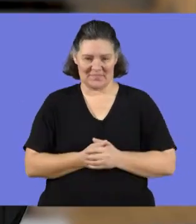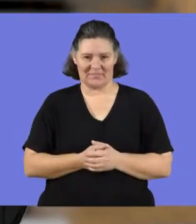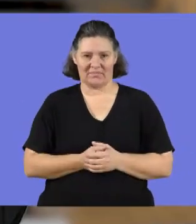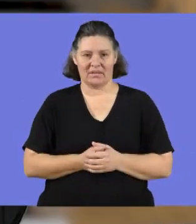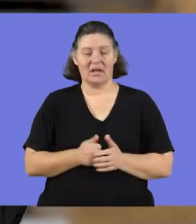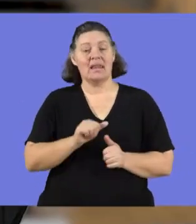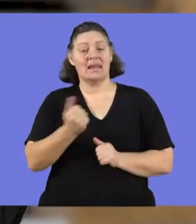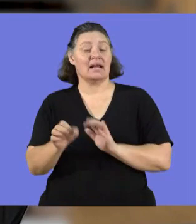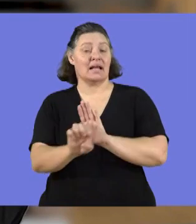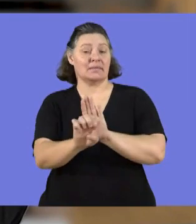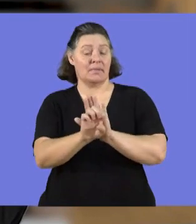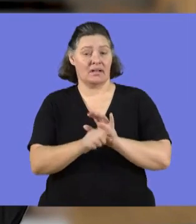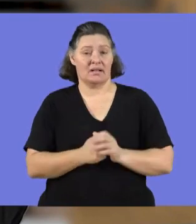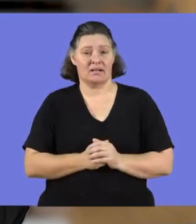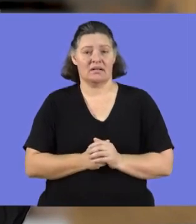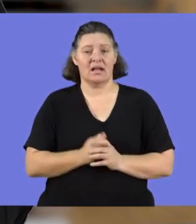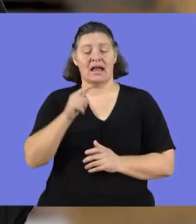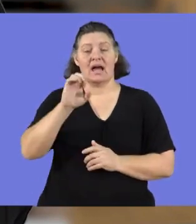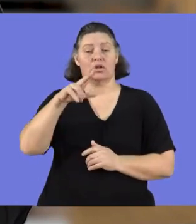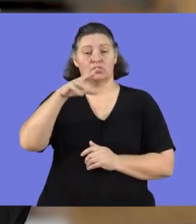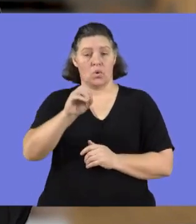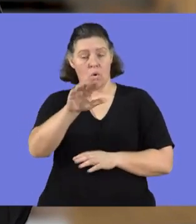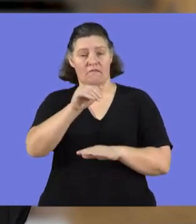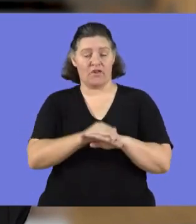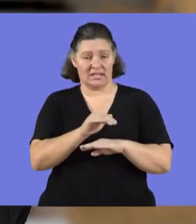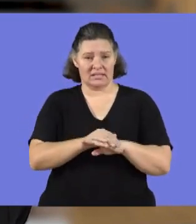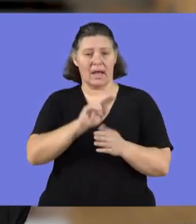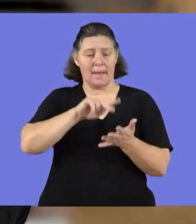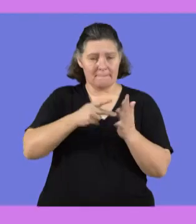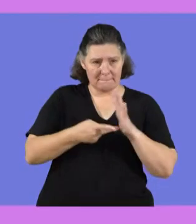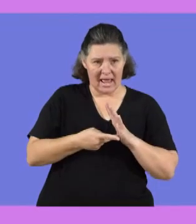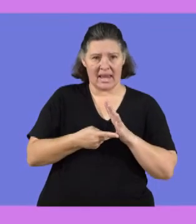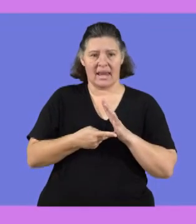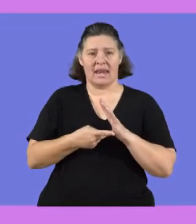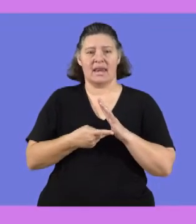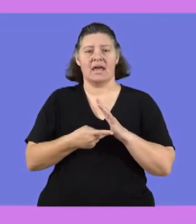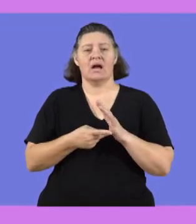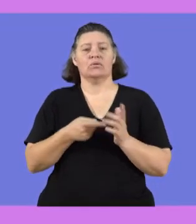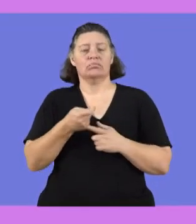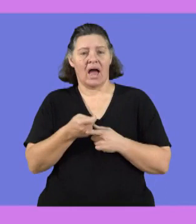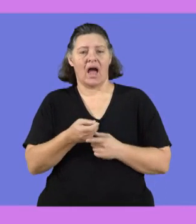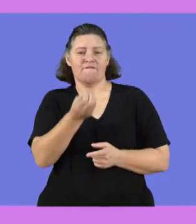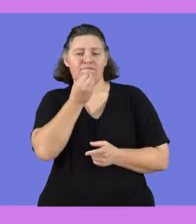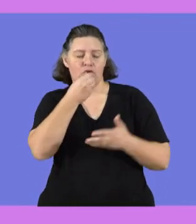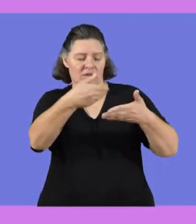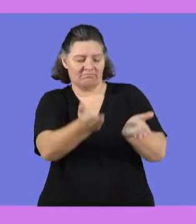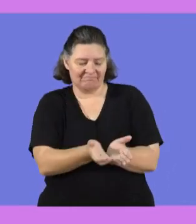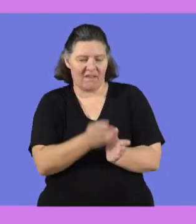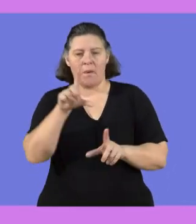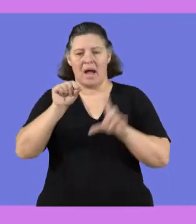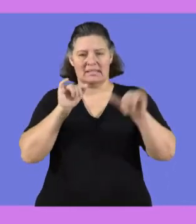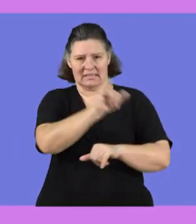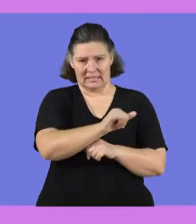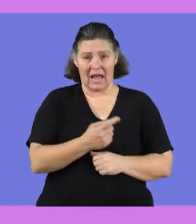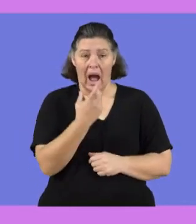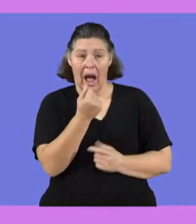Welcome back. The next example. Lerato and her friends are planning to buy platters for their party. The